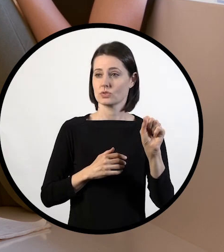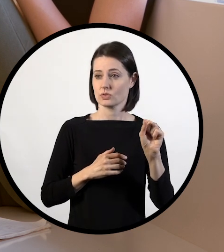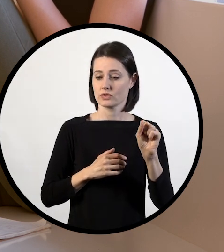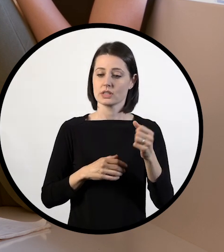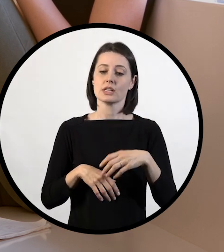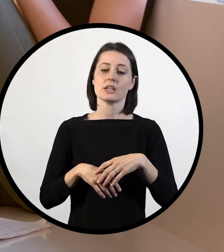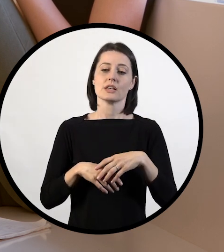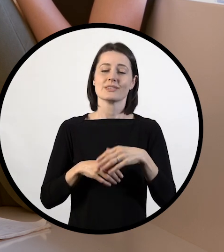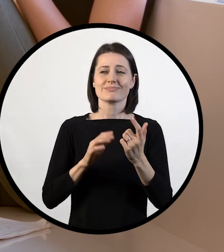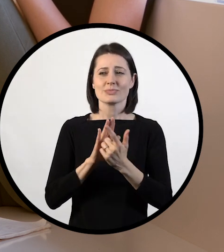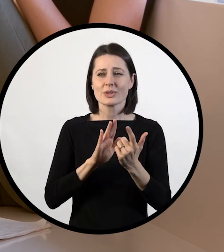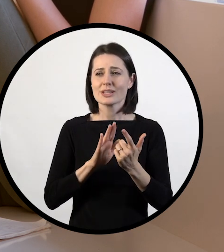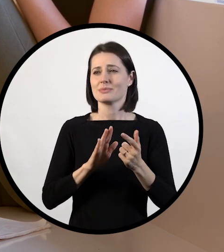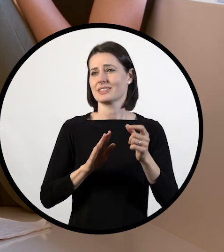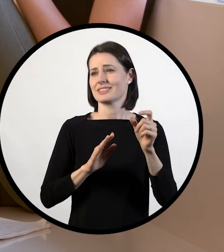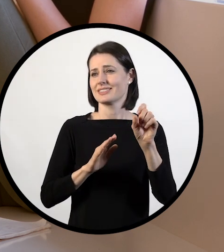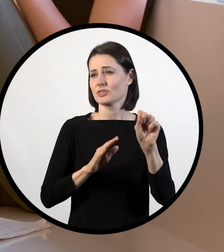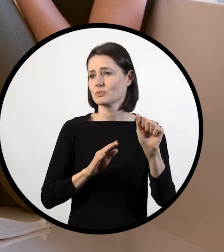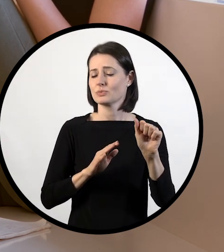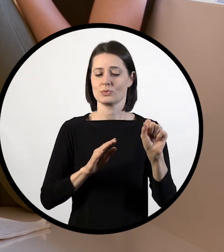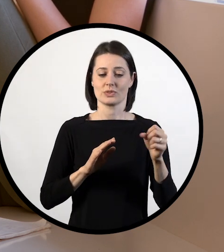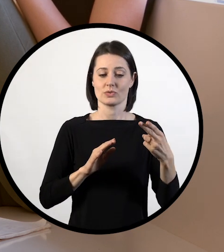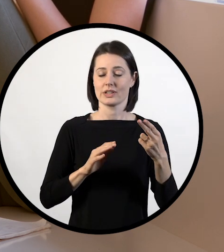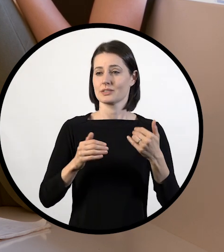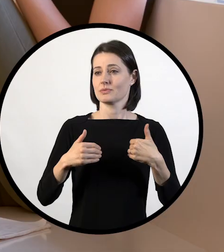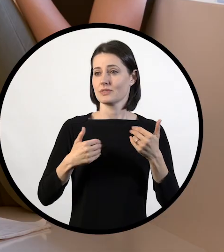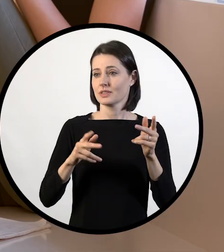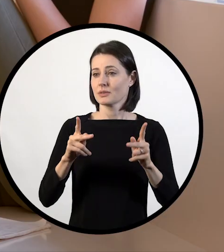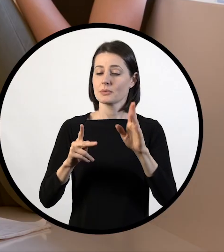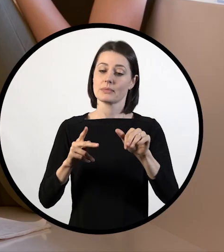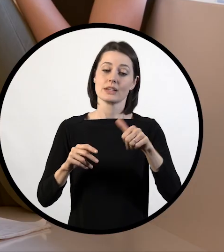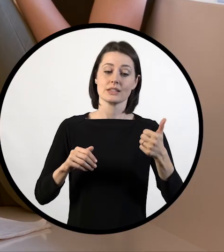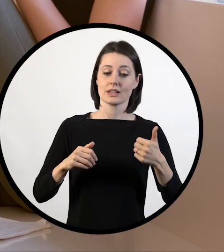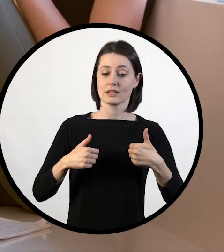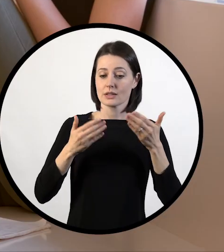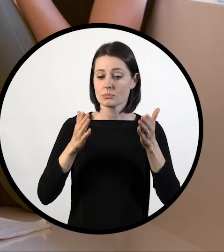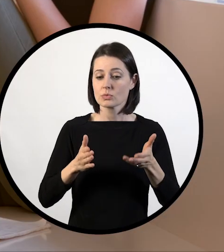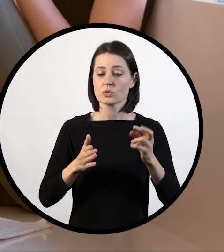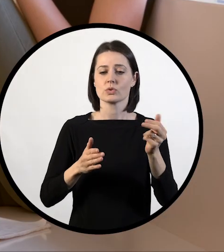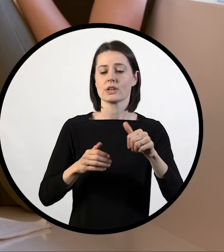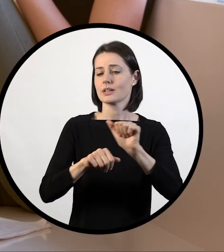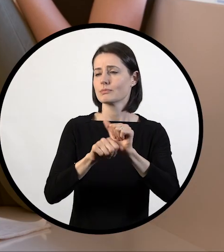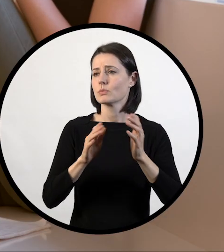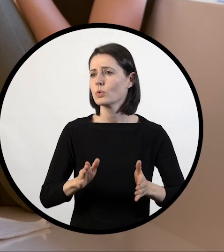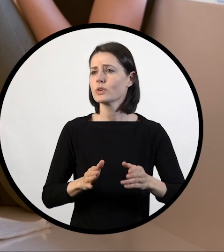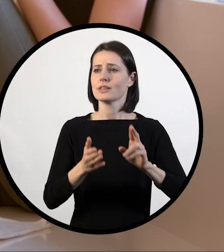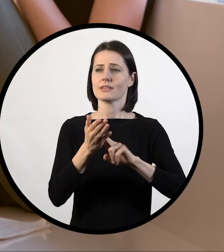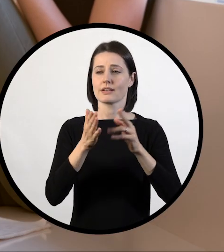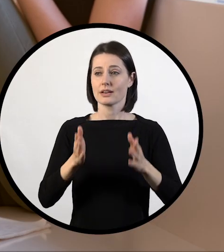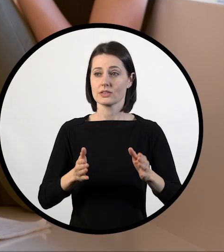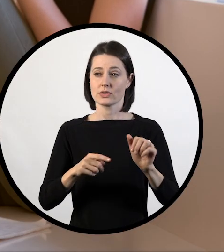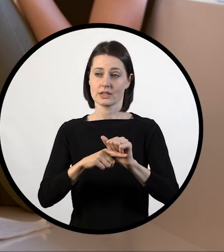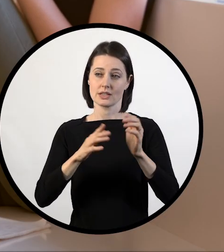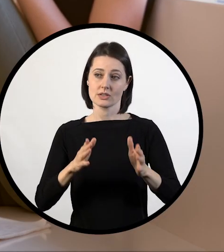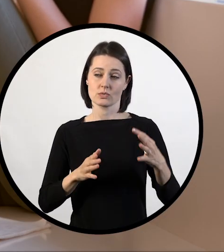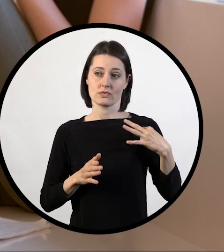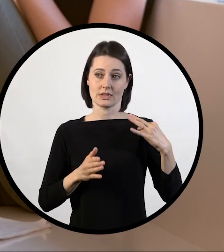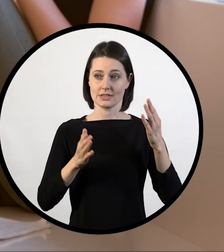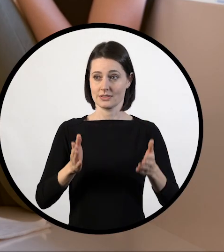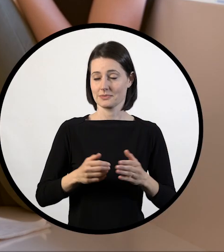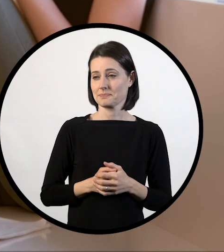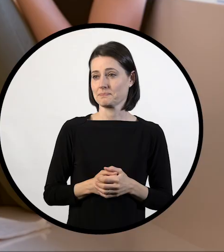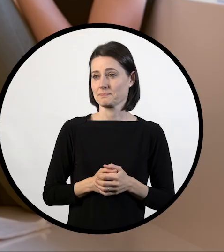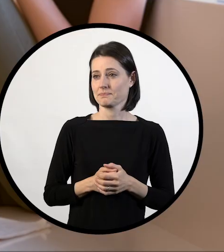abuse or sexual harassment of youth by another youth or by any employee, contractor, intern, or volunteer.